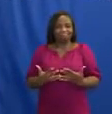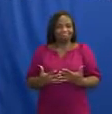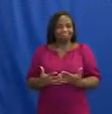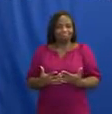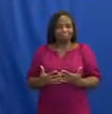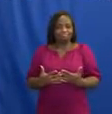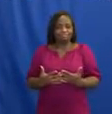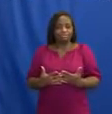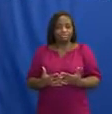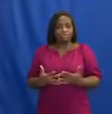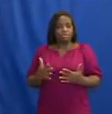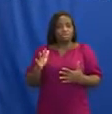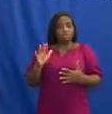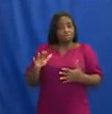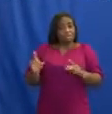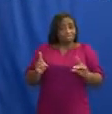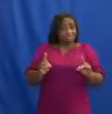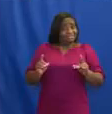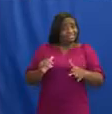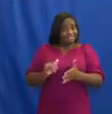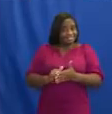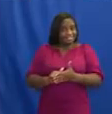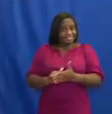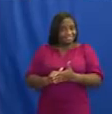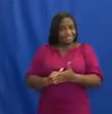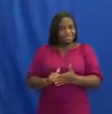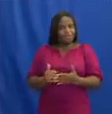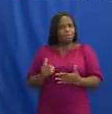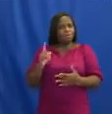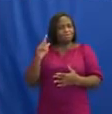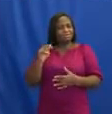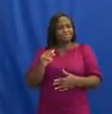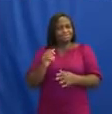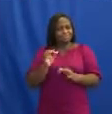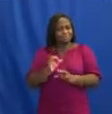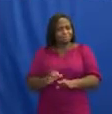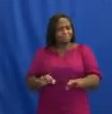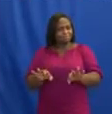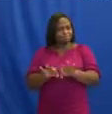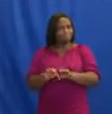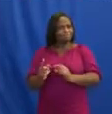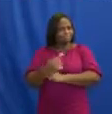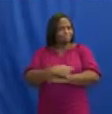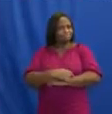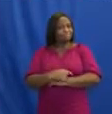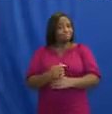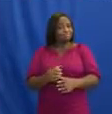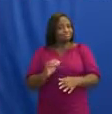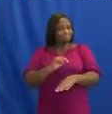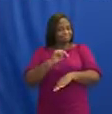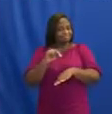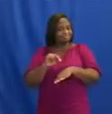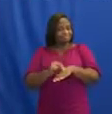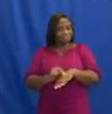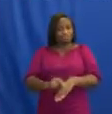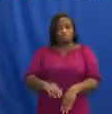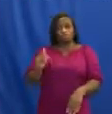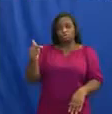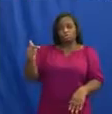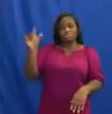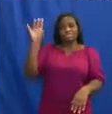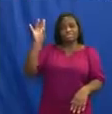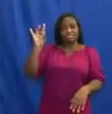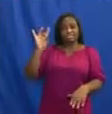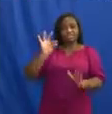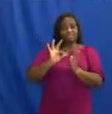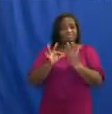again. You're doing so on one of the sacred days of our nation, 28th